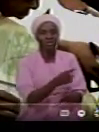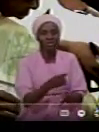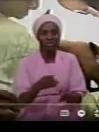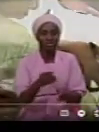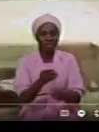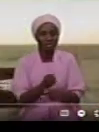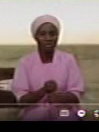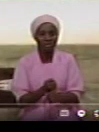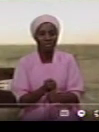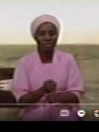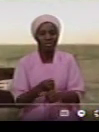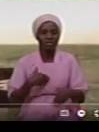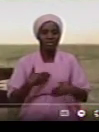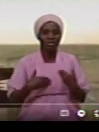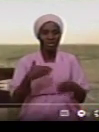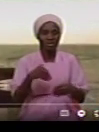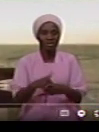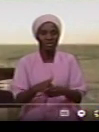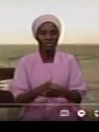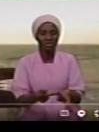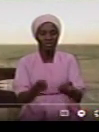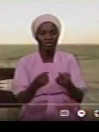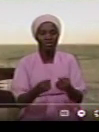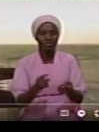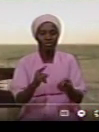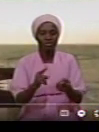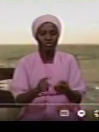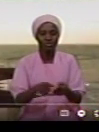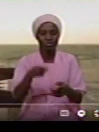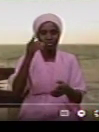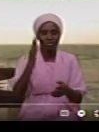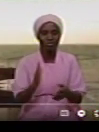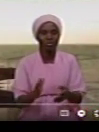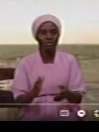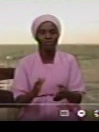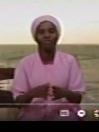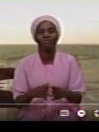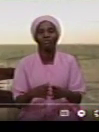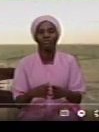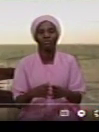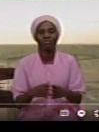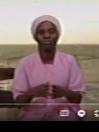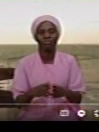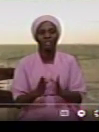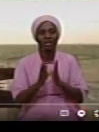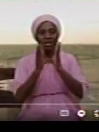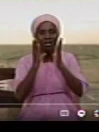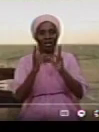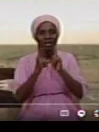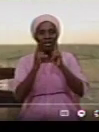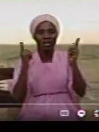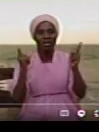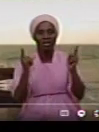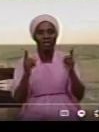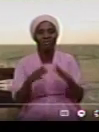aloud and lift up your voice like a trumpet and show my people